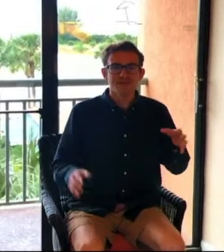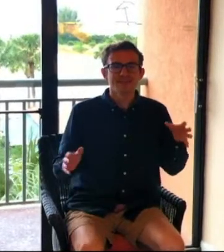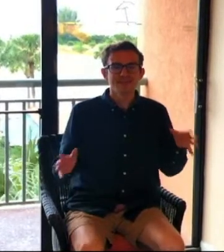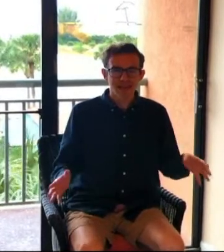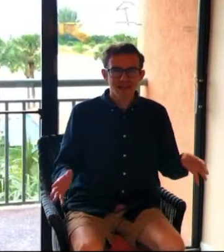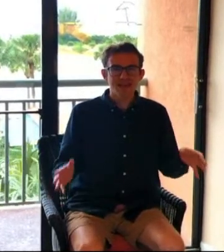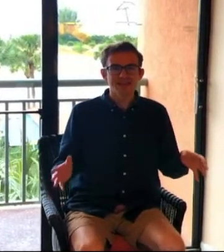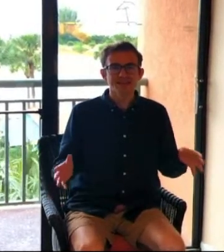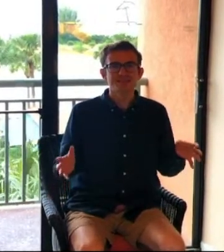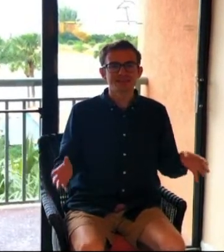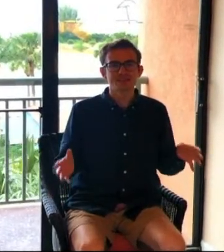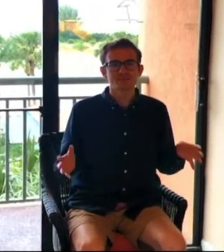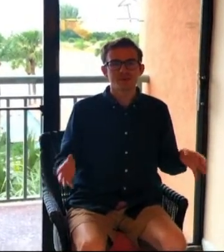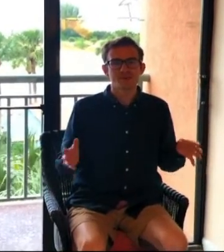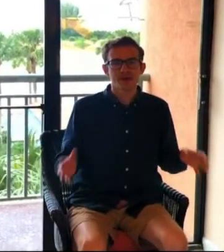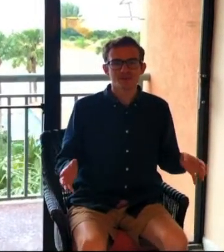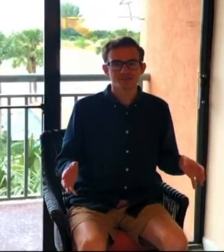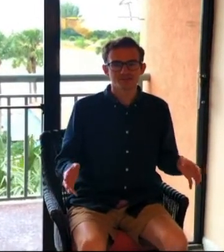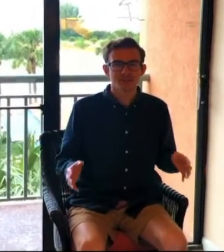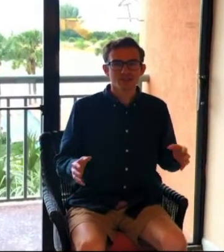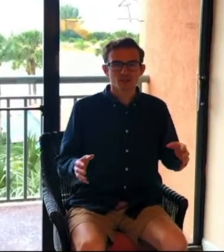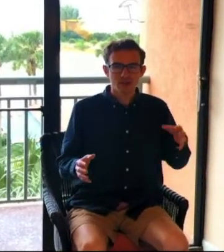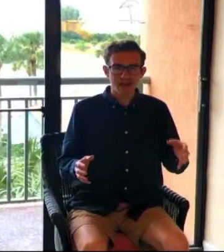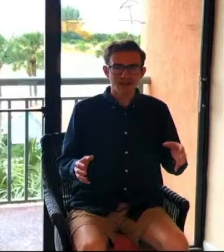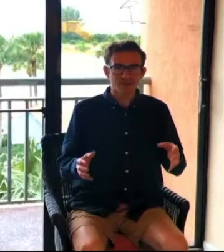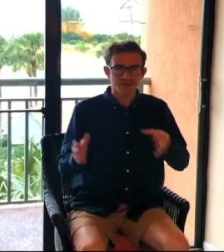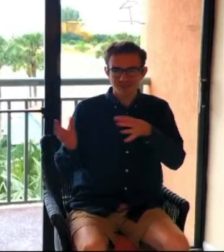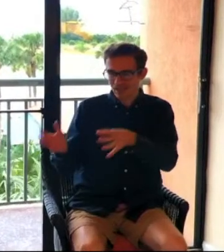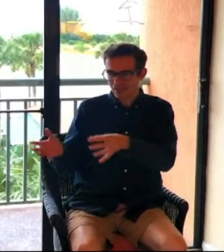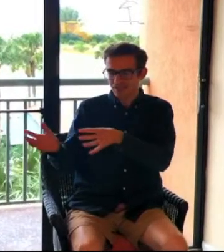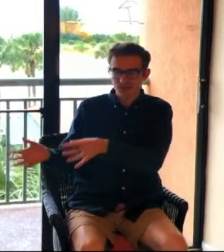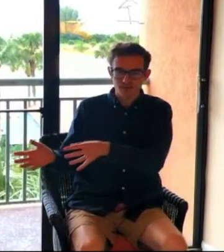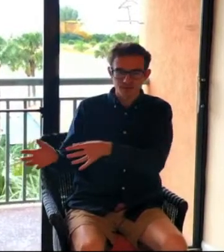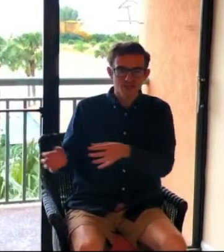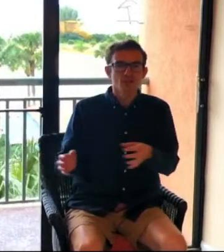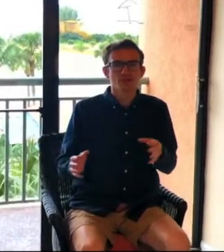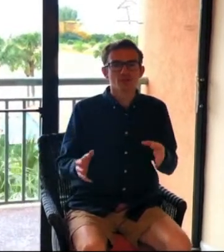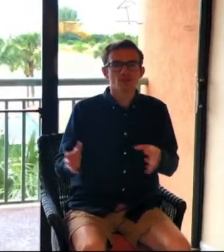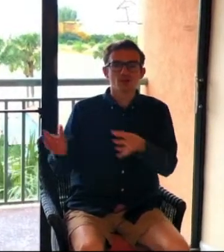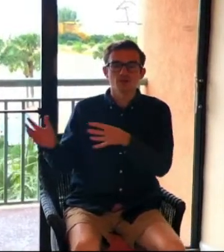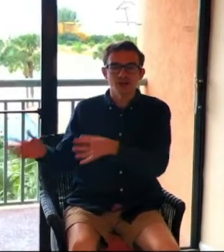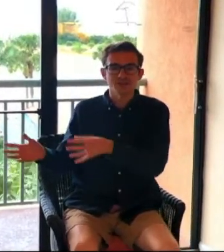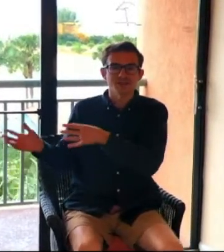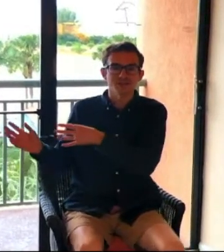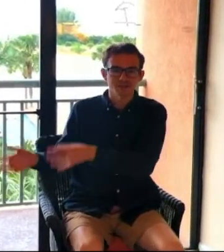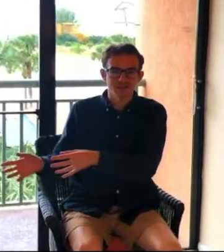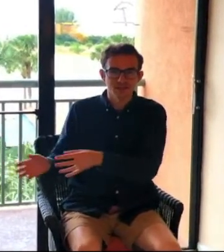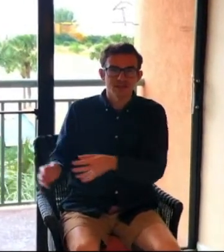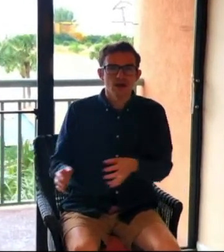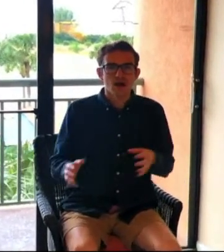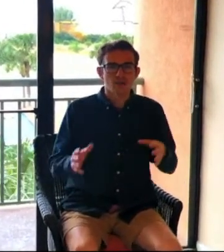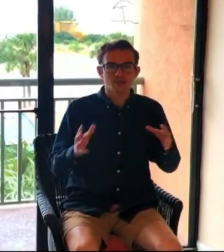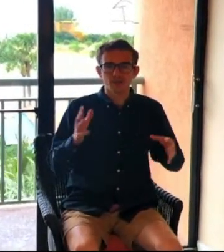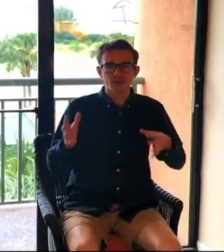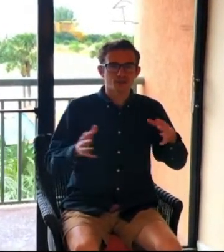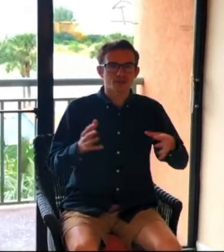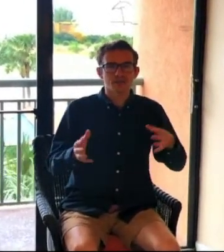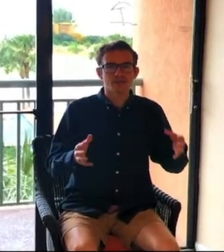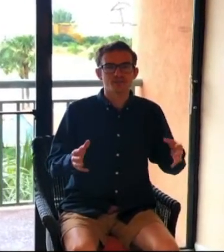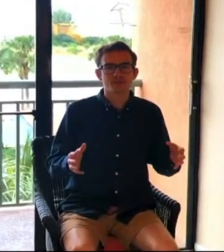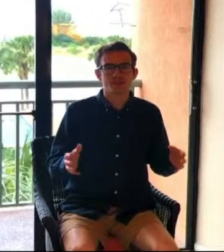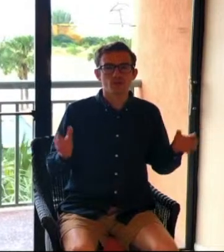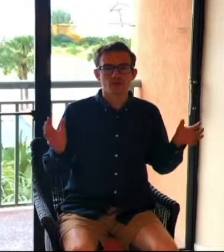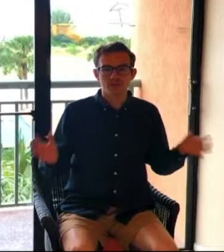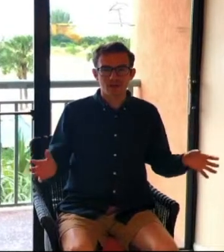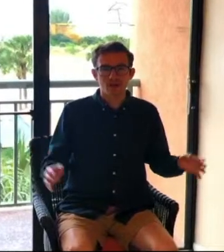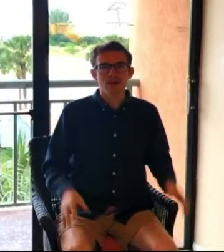off, today is Pizza with the Pastors. So right after the second service, you can go across the street to our church